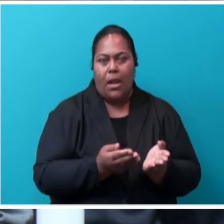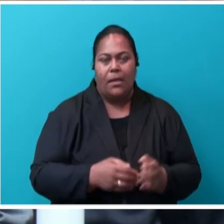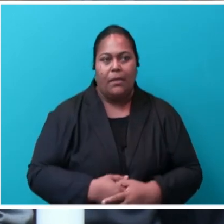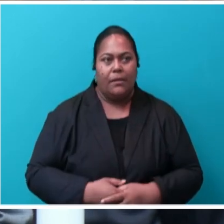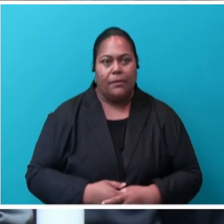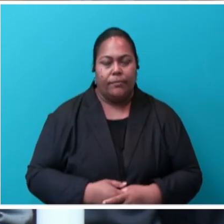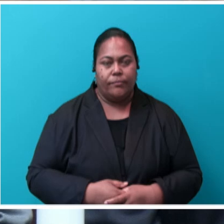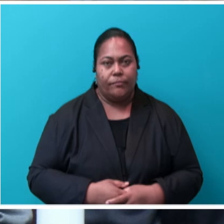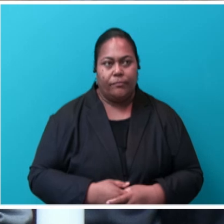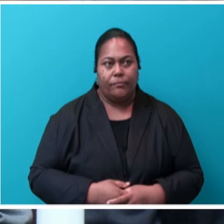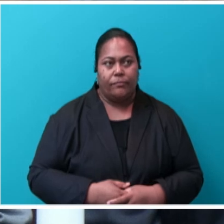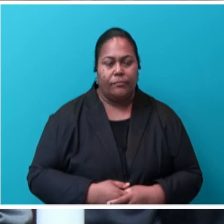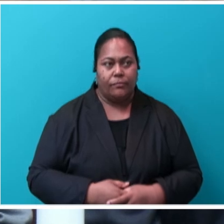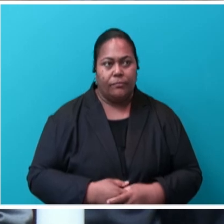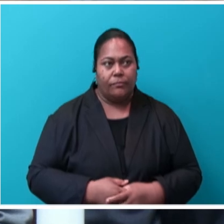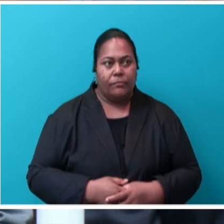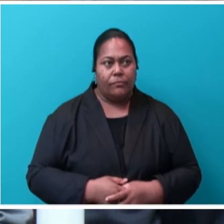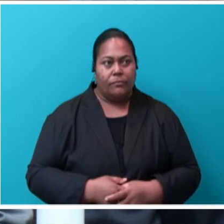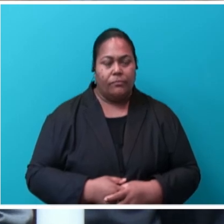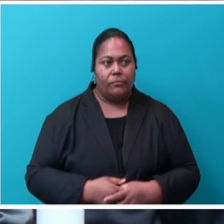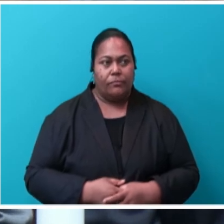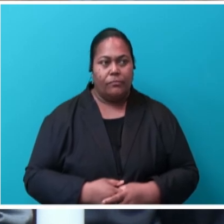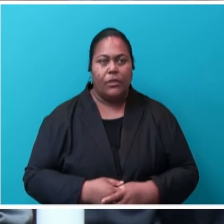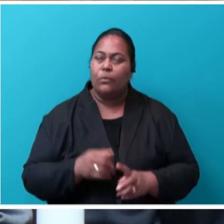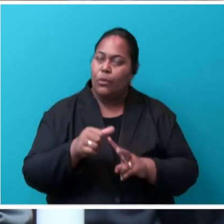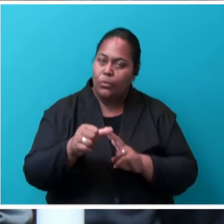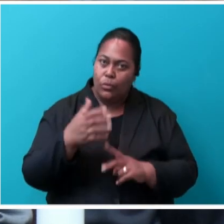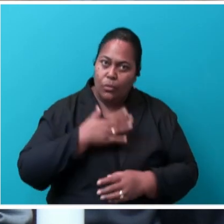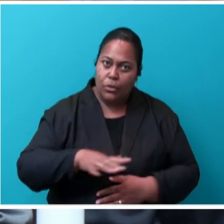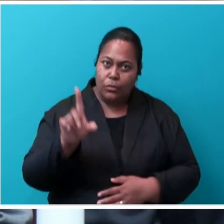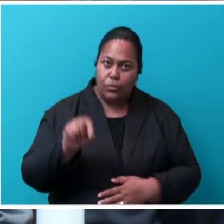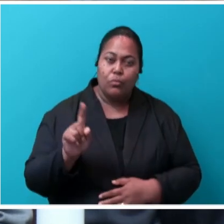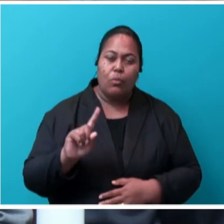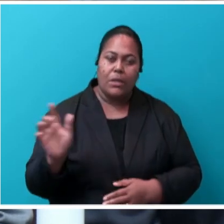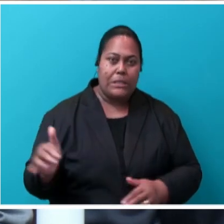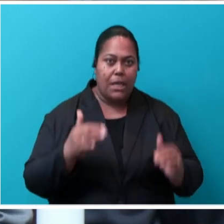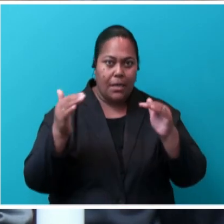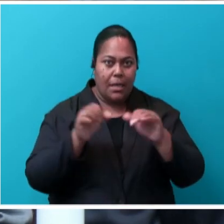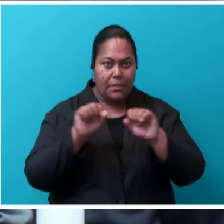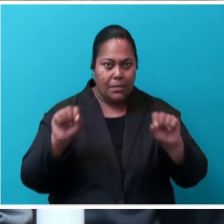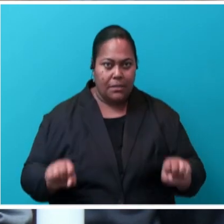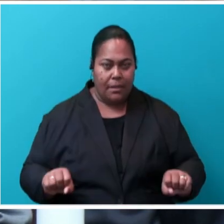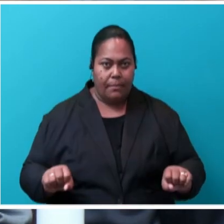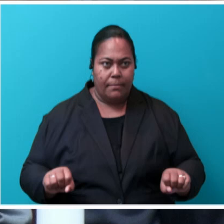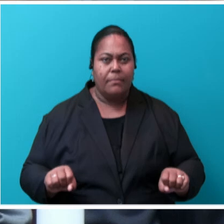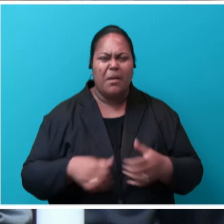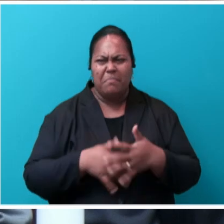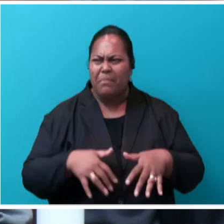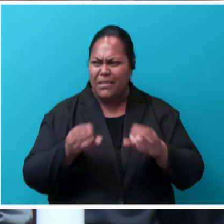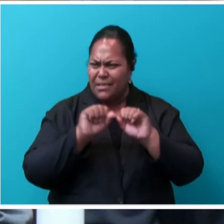I also aspire to do is to have a standardized system, accounting system within